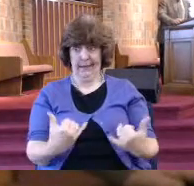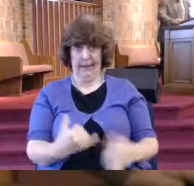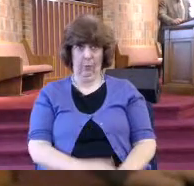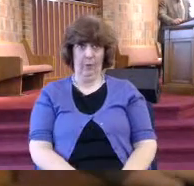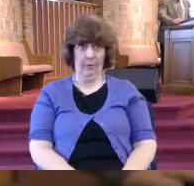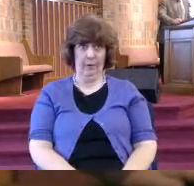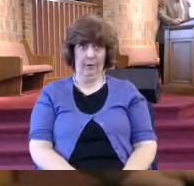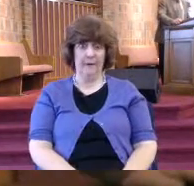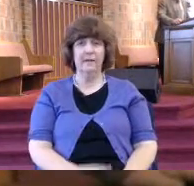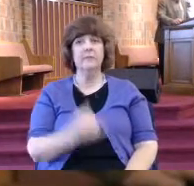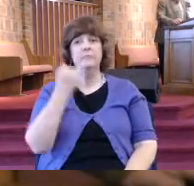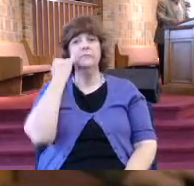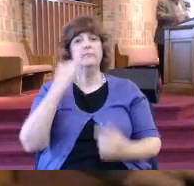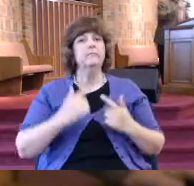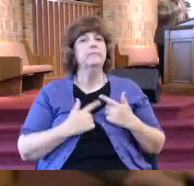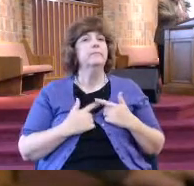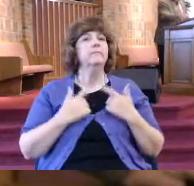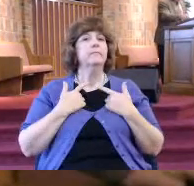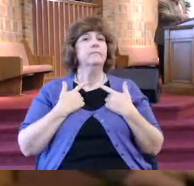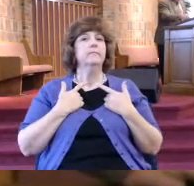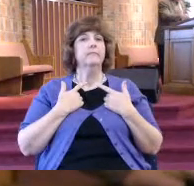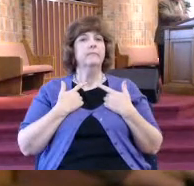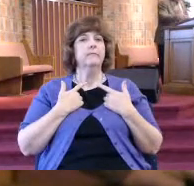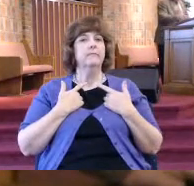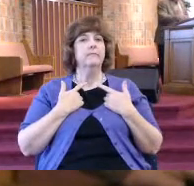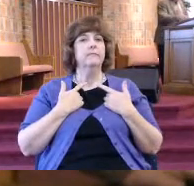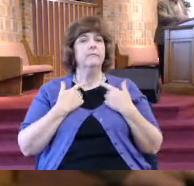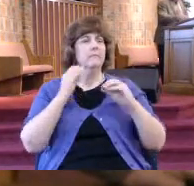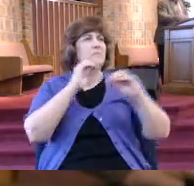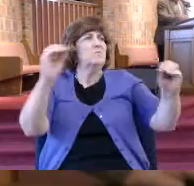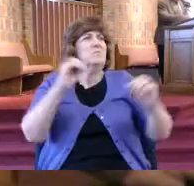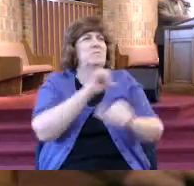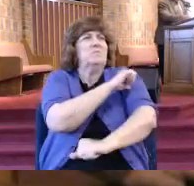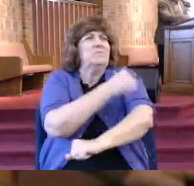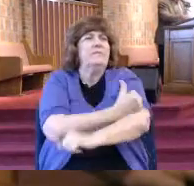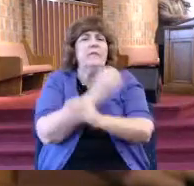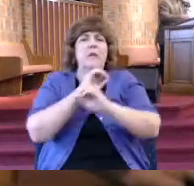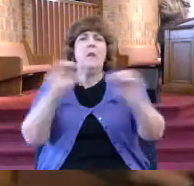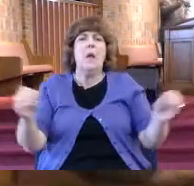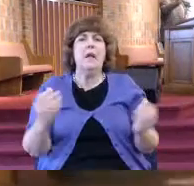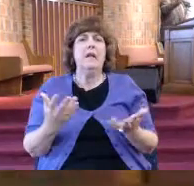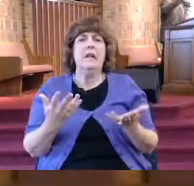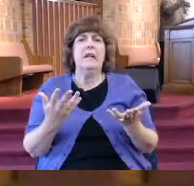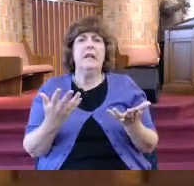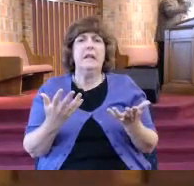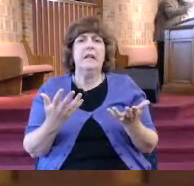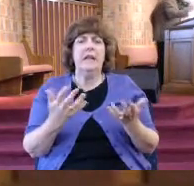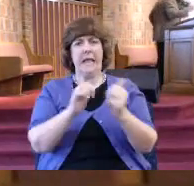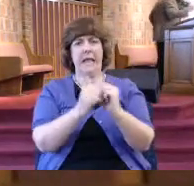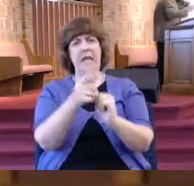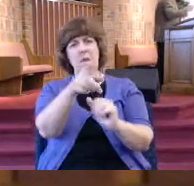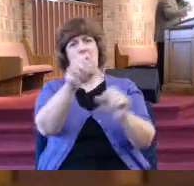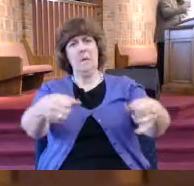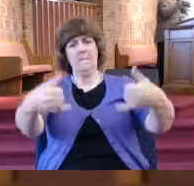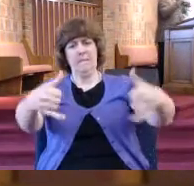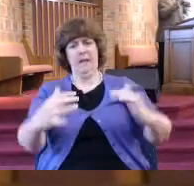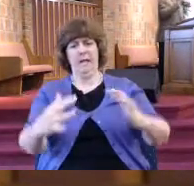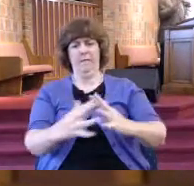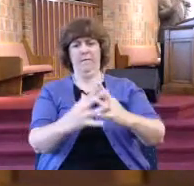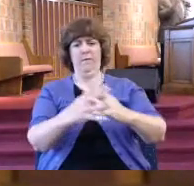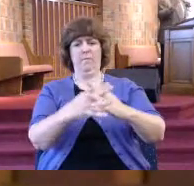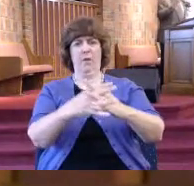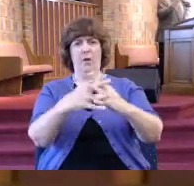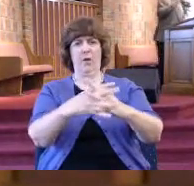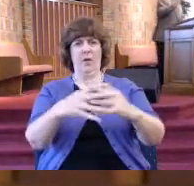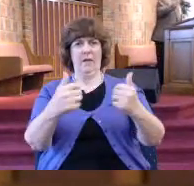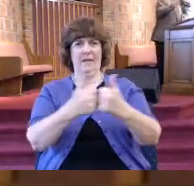Imagine life without authority, and we can find ourselves, how would you have a football game? There's probably